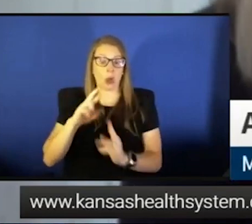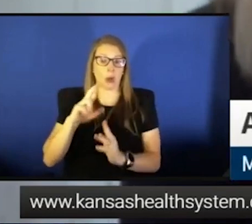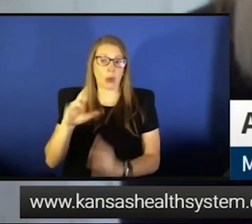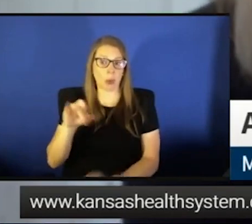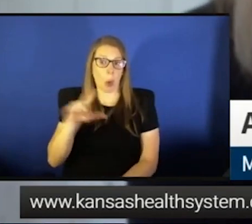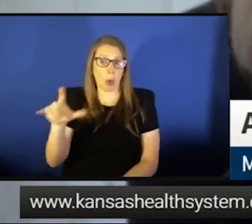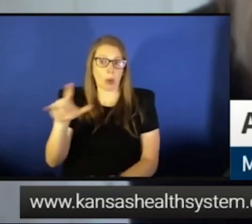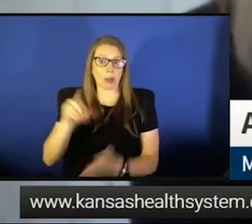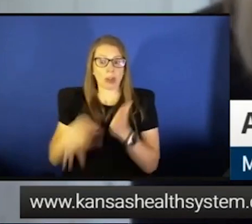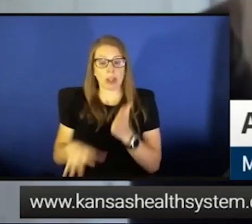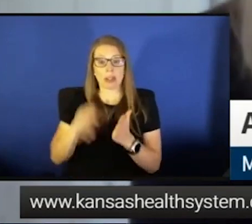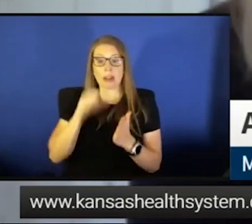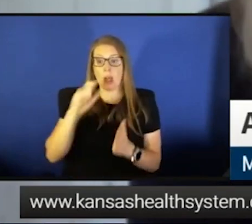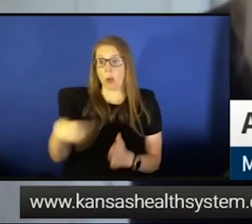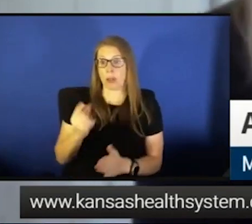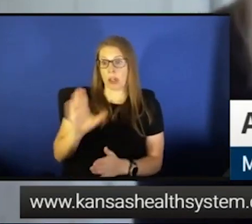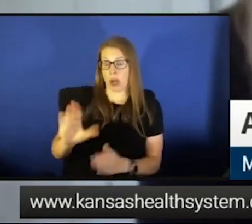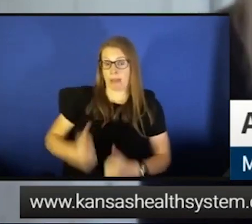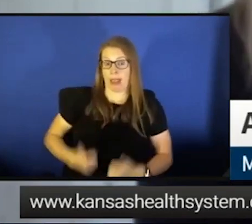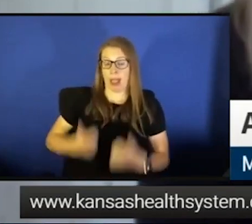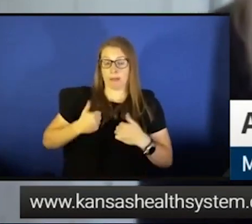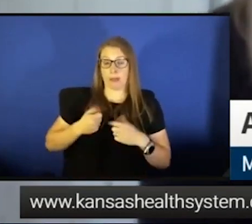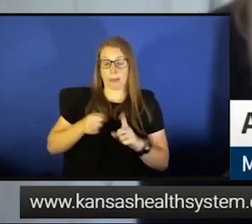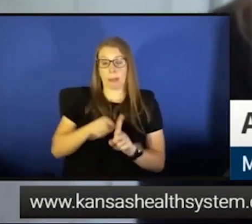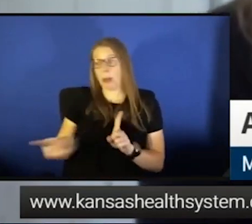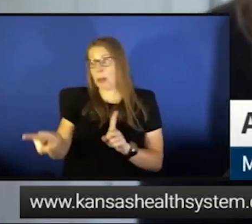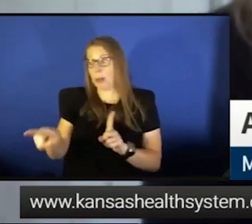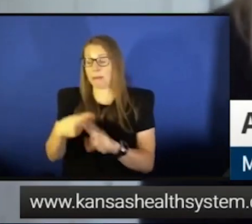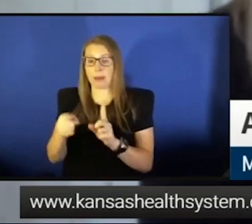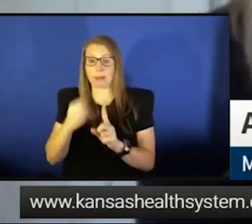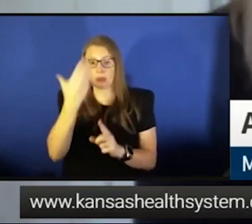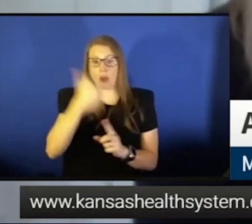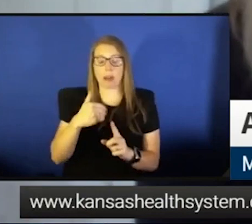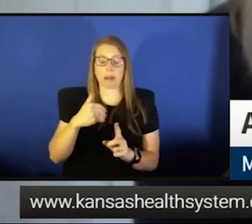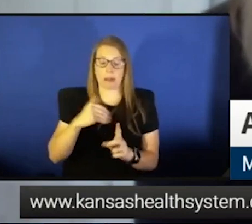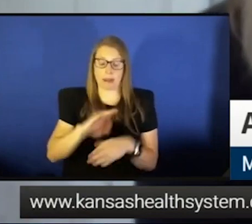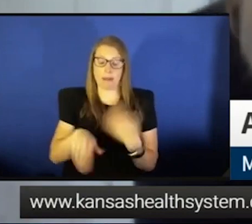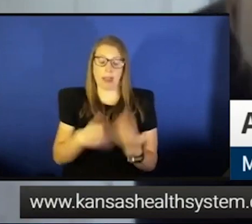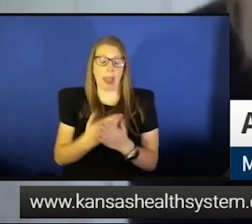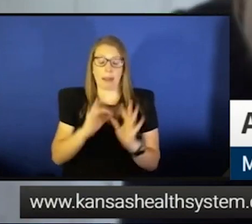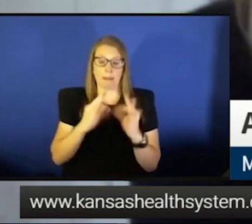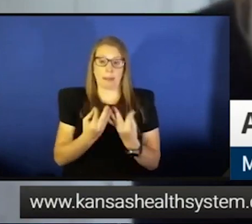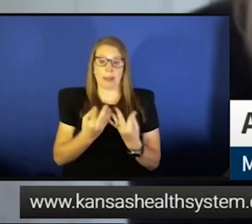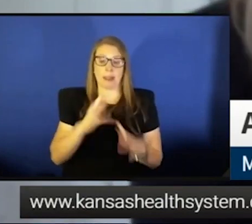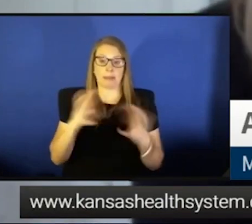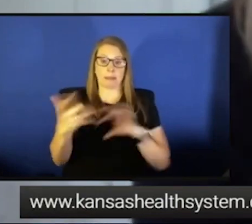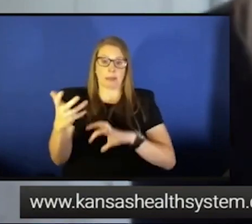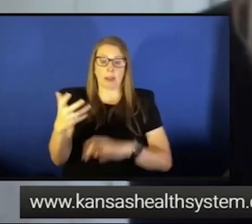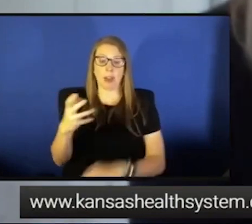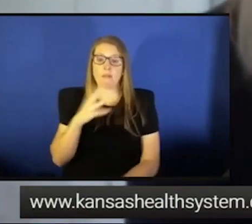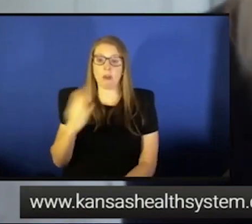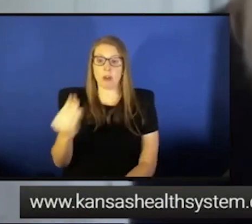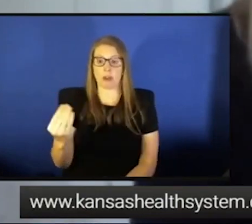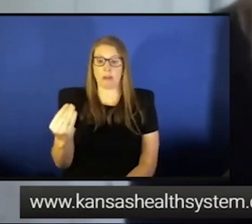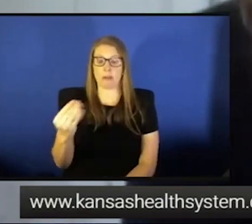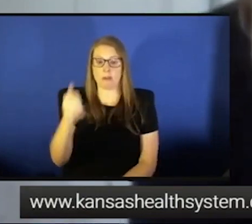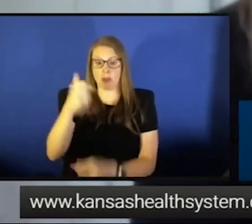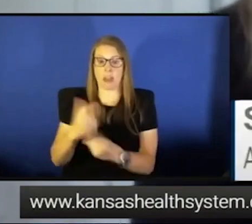not only her life was derailed by the stroke, but our whole family. She had a 14-year-old brother at the time. He's